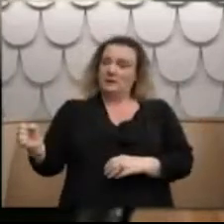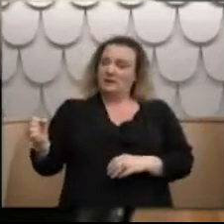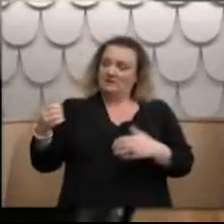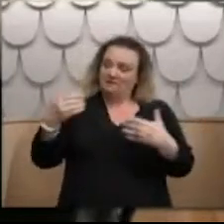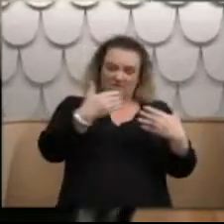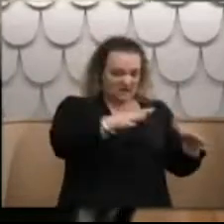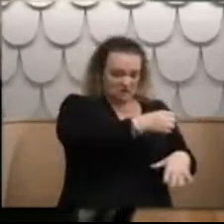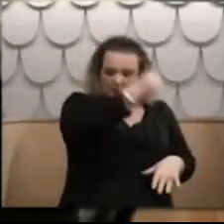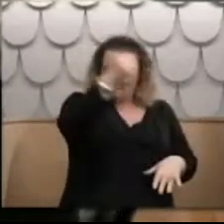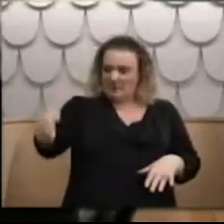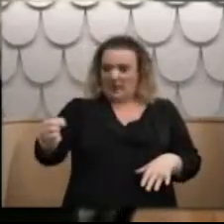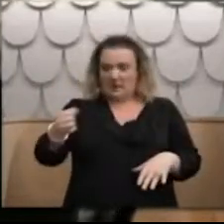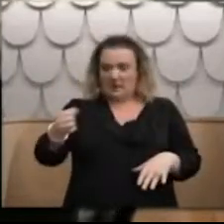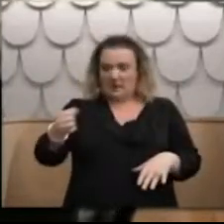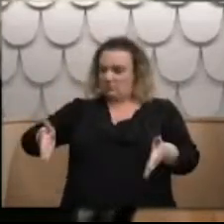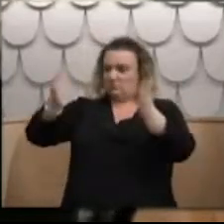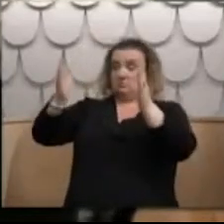know where I was.